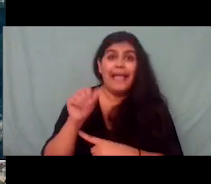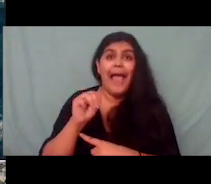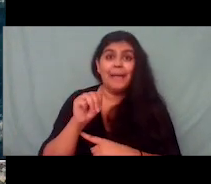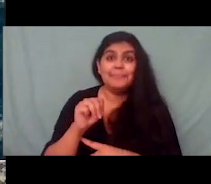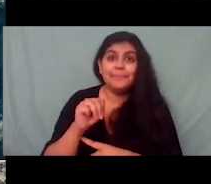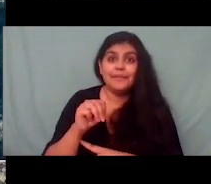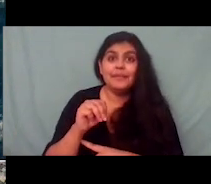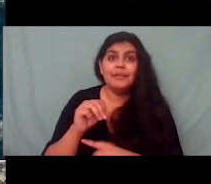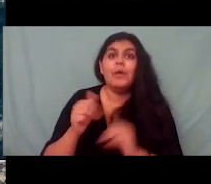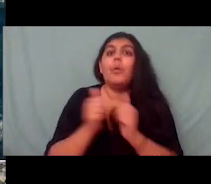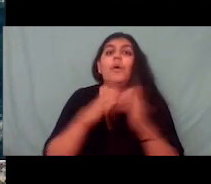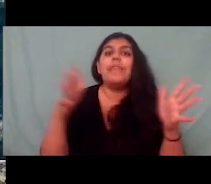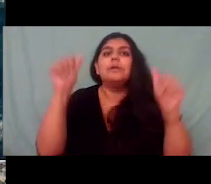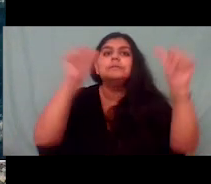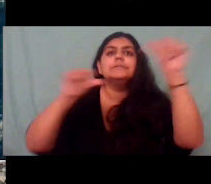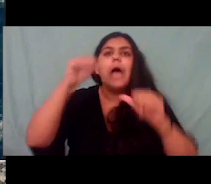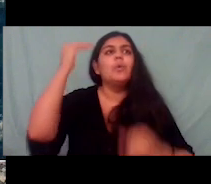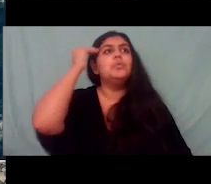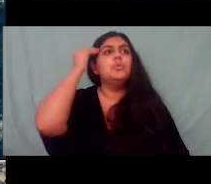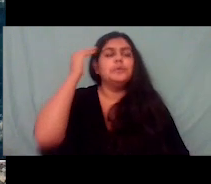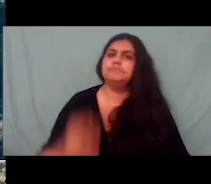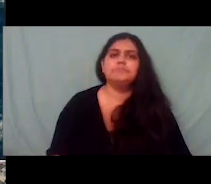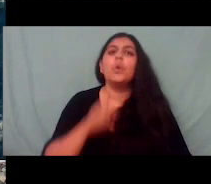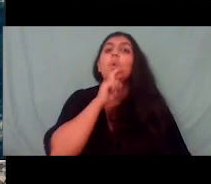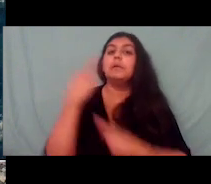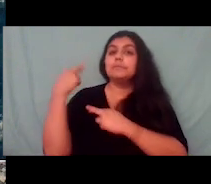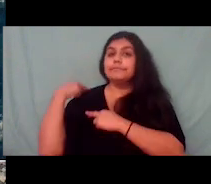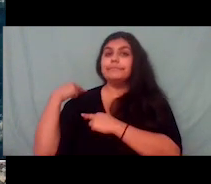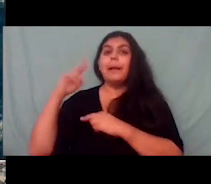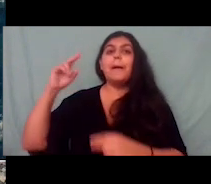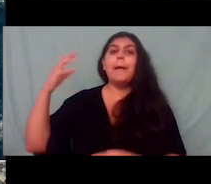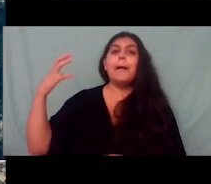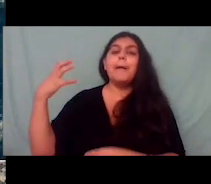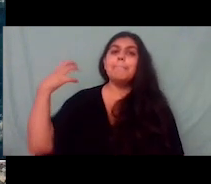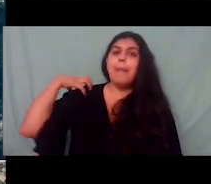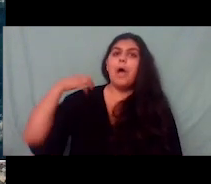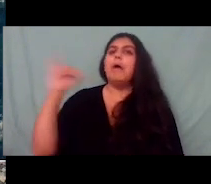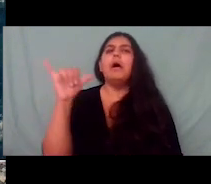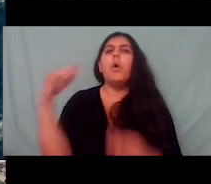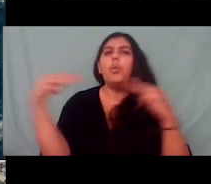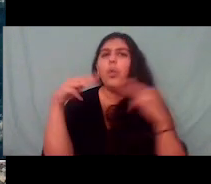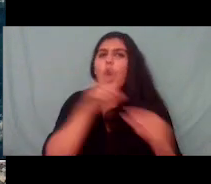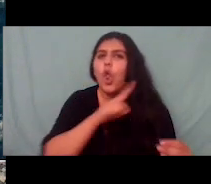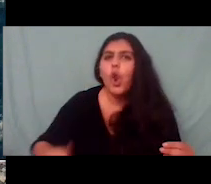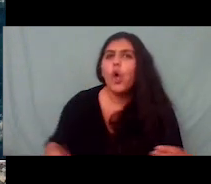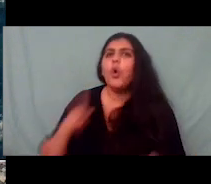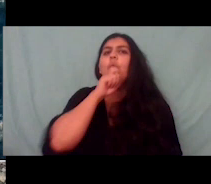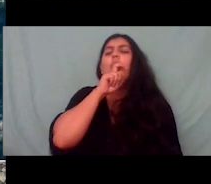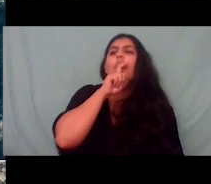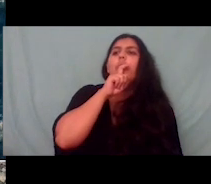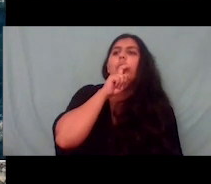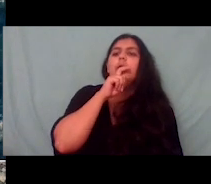scientific basis. It's all based on people in power, the warlords who have now become, you know, like financiers,